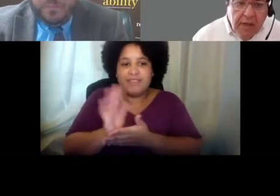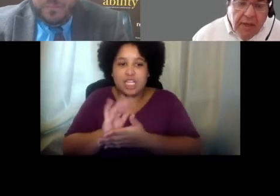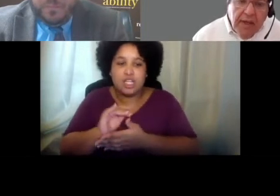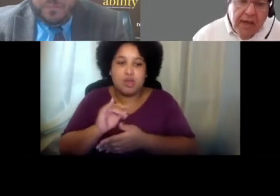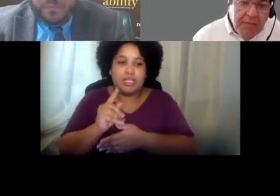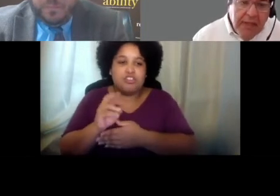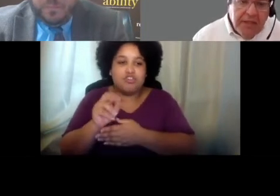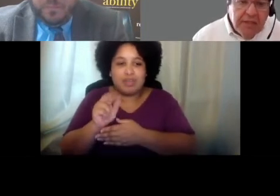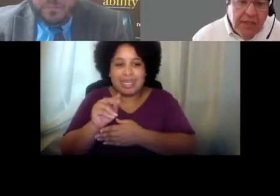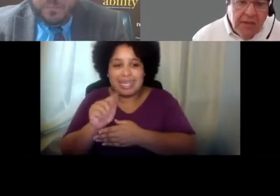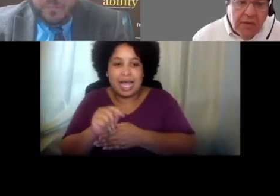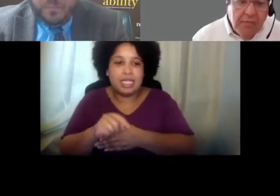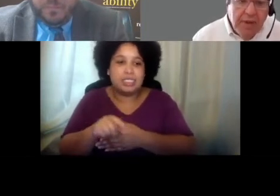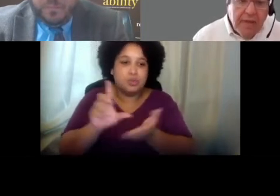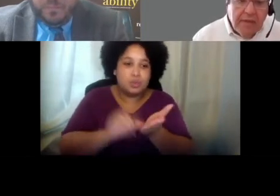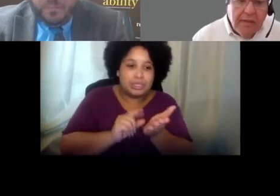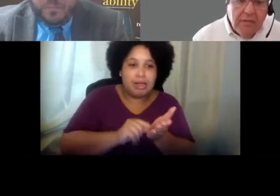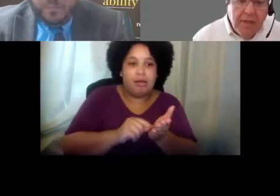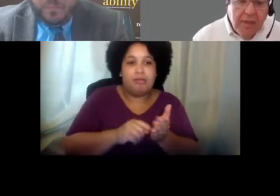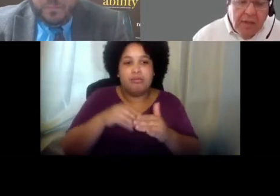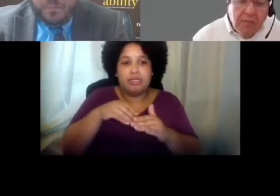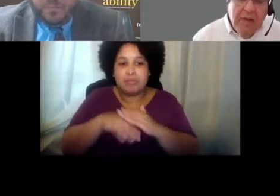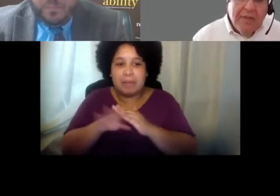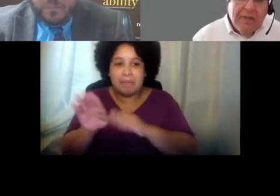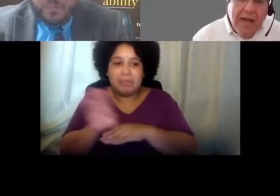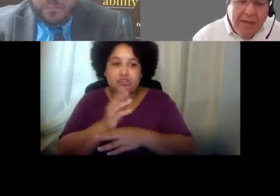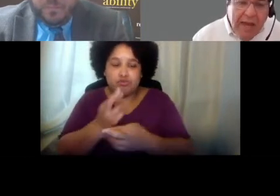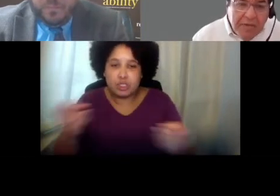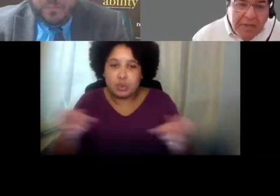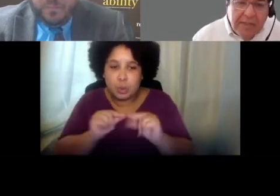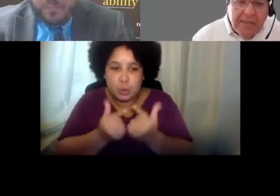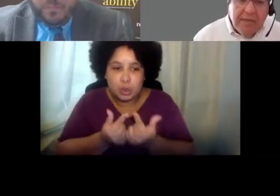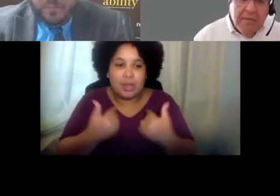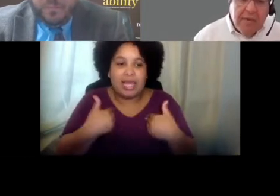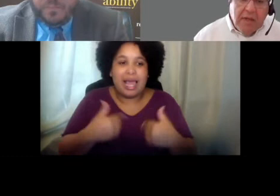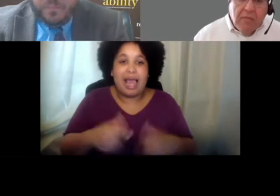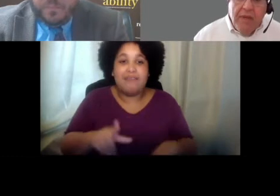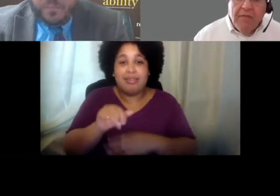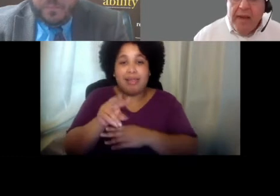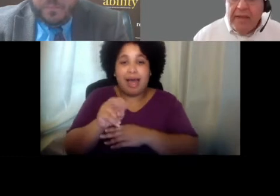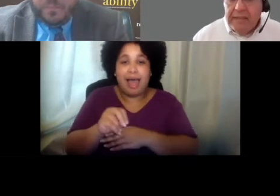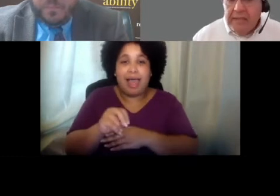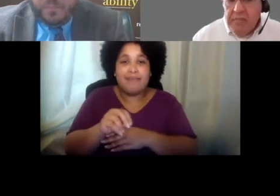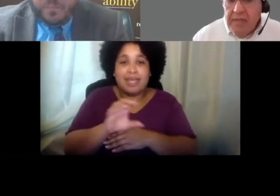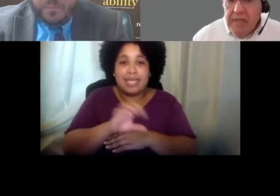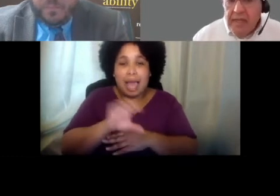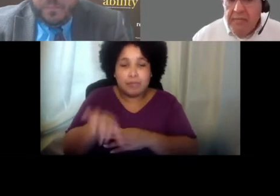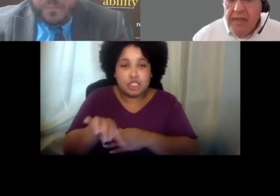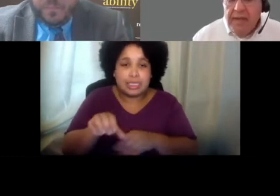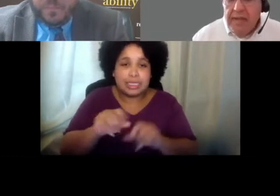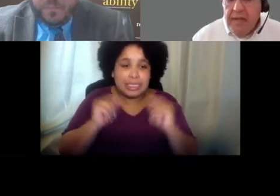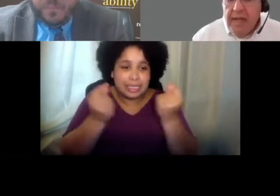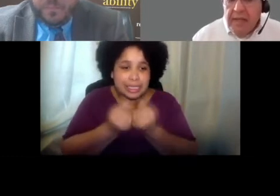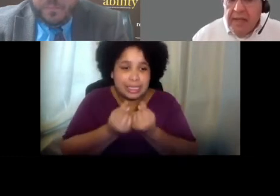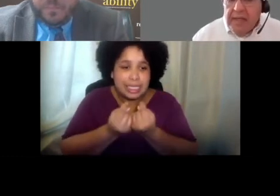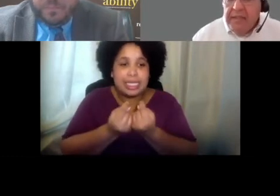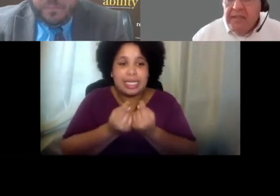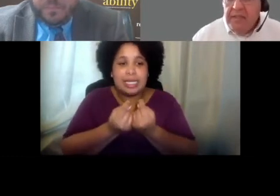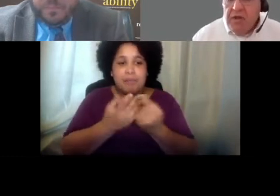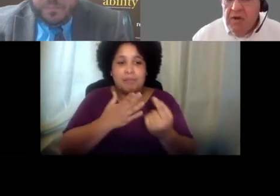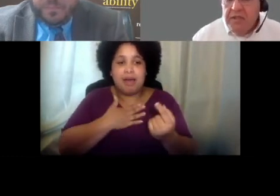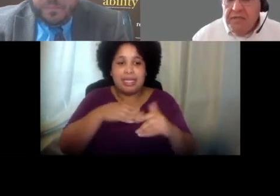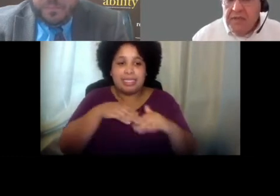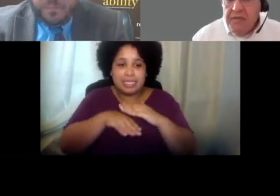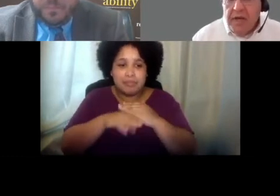company. Accommodations, I talked about that a little bit. We have a live captioning team. We have My Accessibility Hub that is